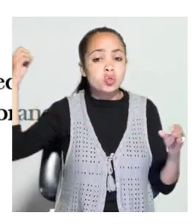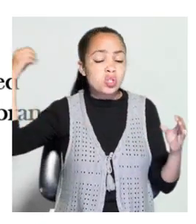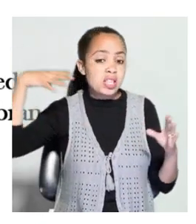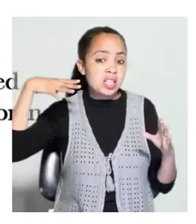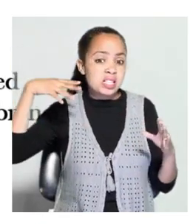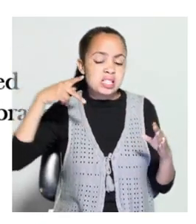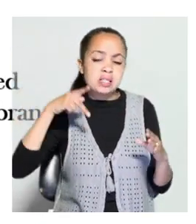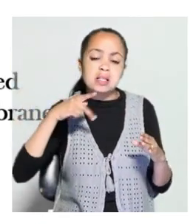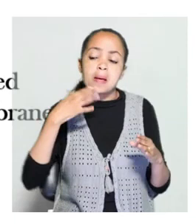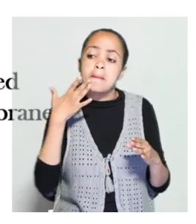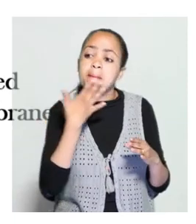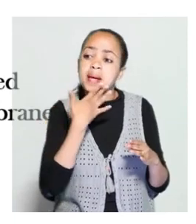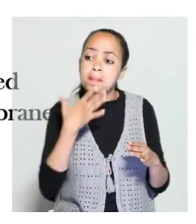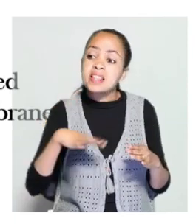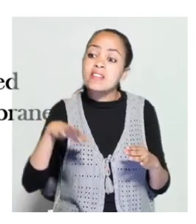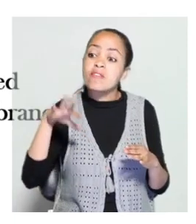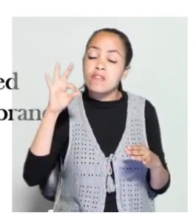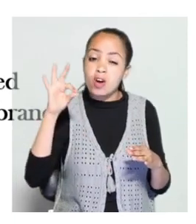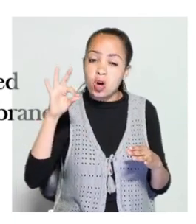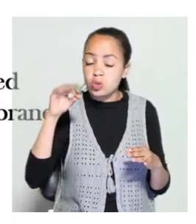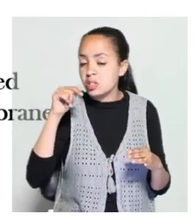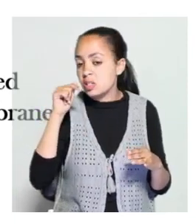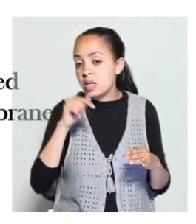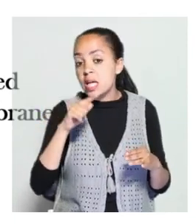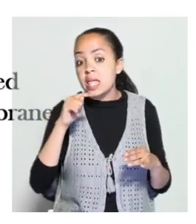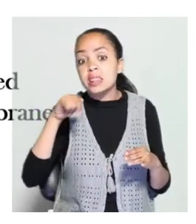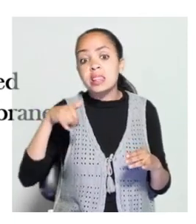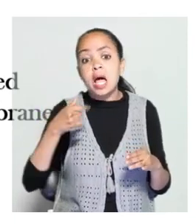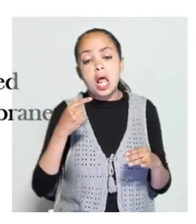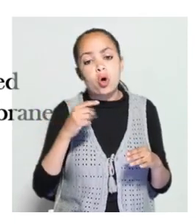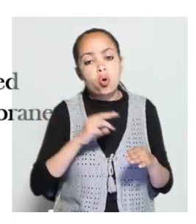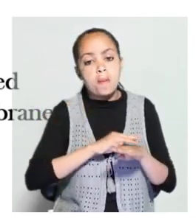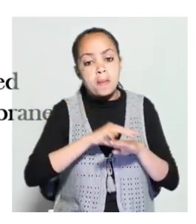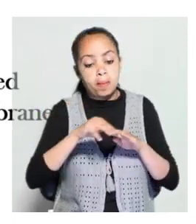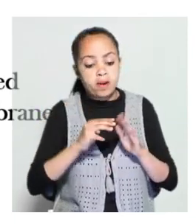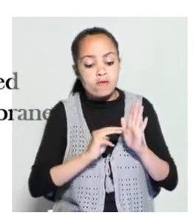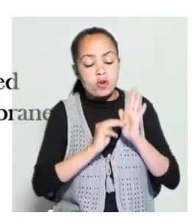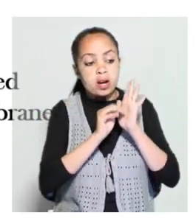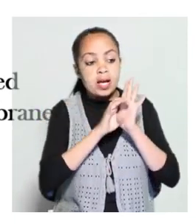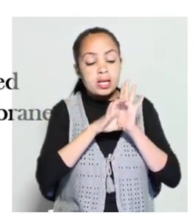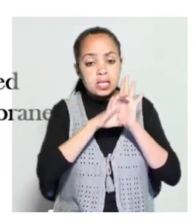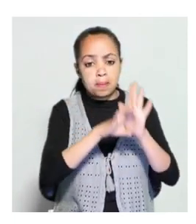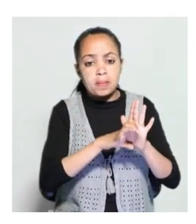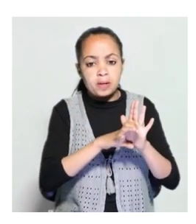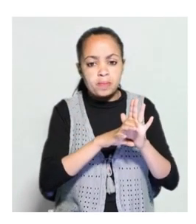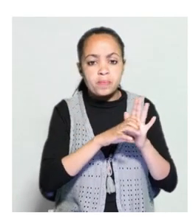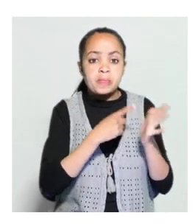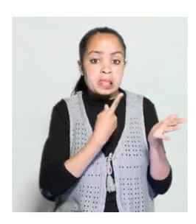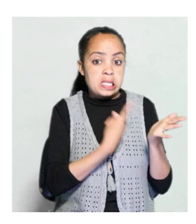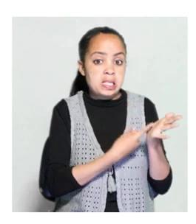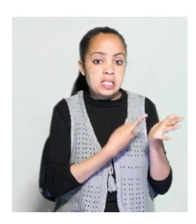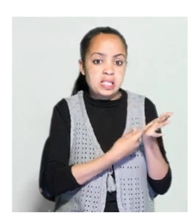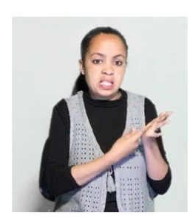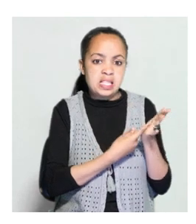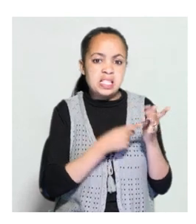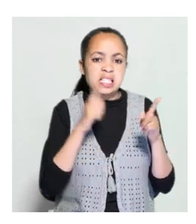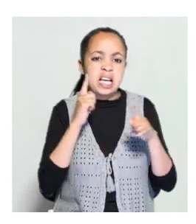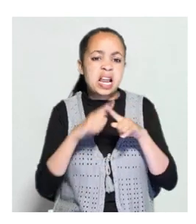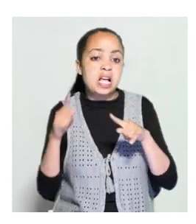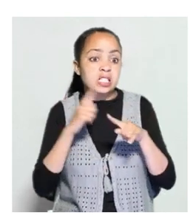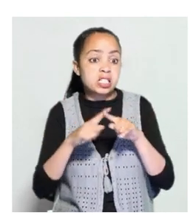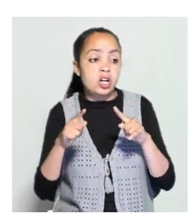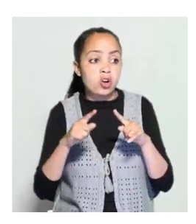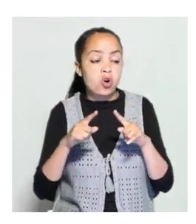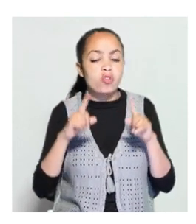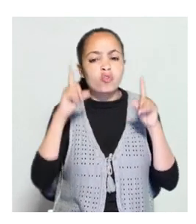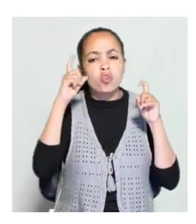pigment found in thylakoid membrane. For example, this cluster of